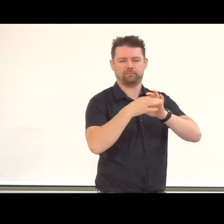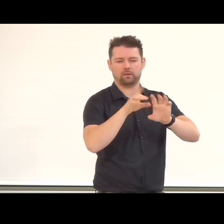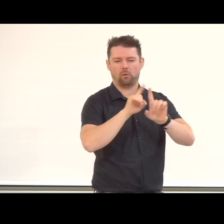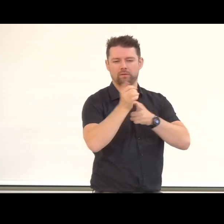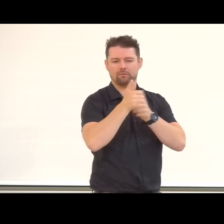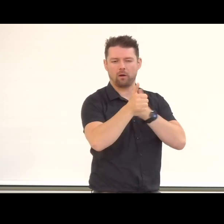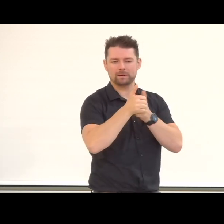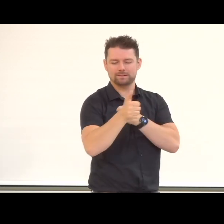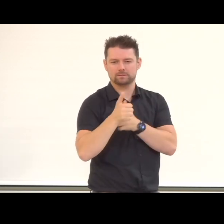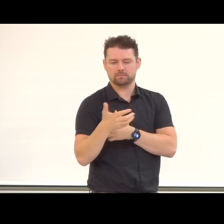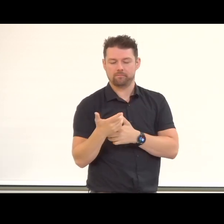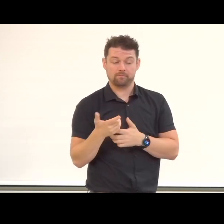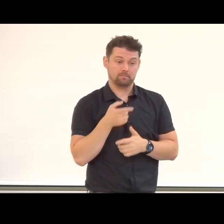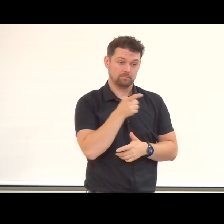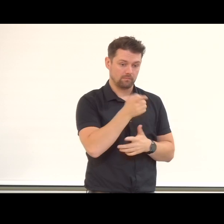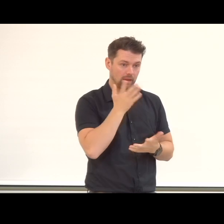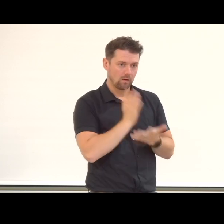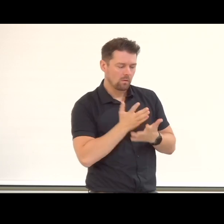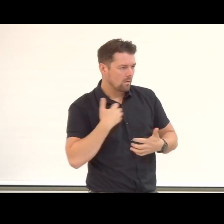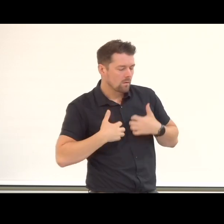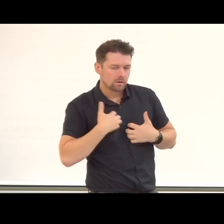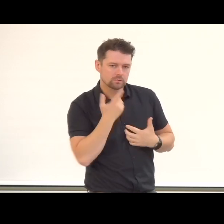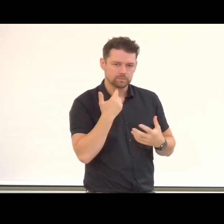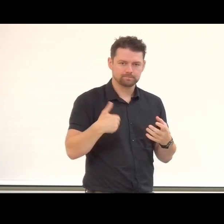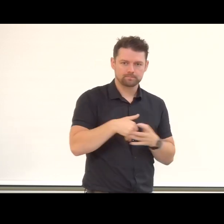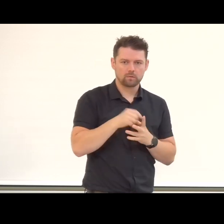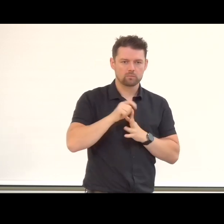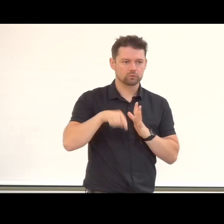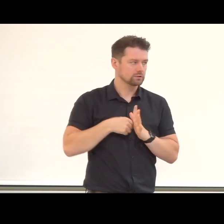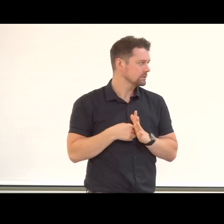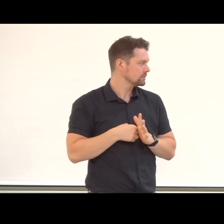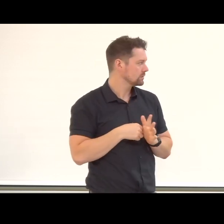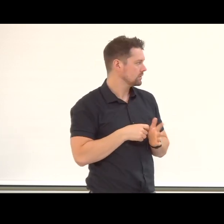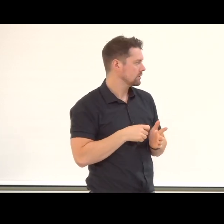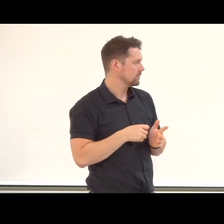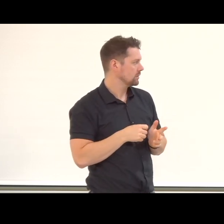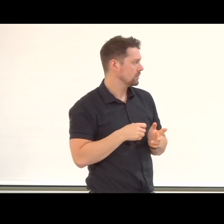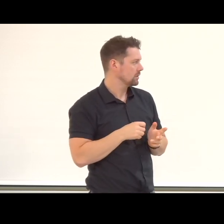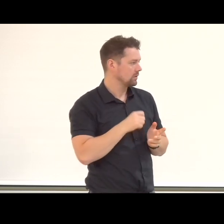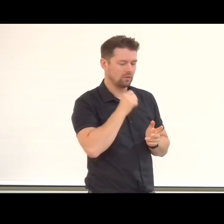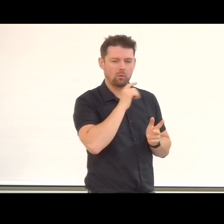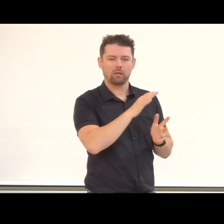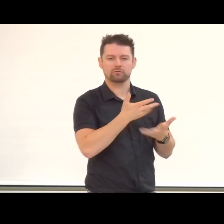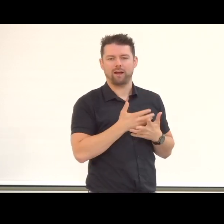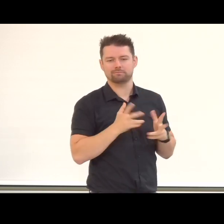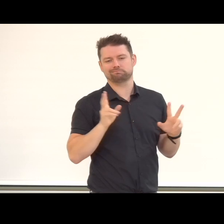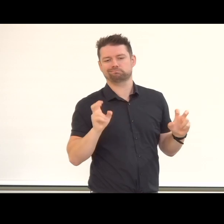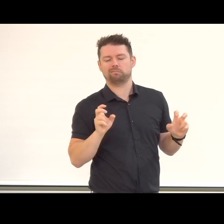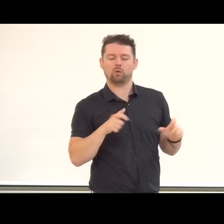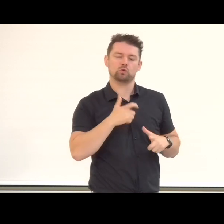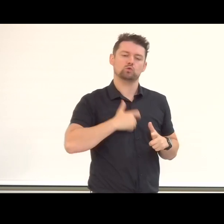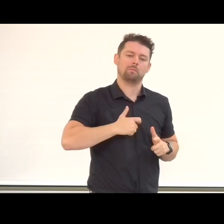companies, and they are so excited to join us in these projects usually that they provide the human power for